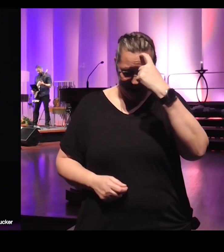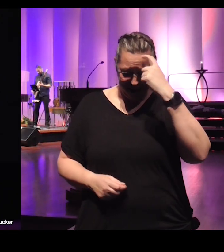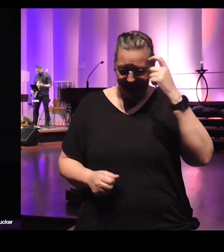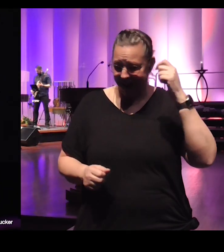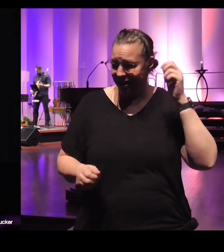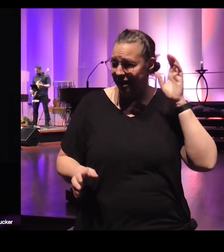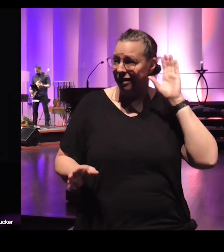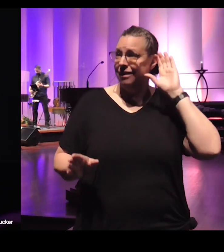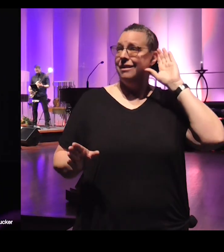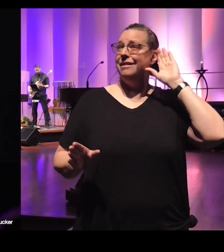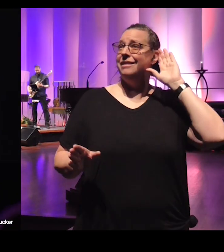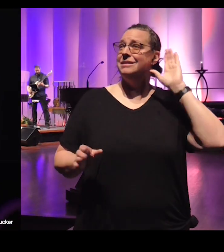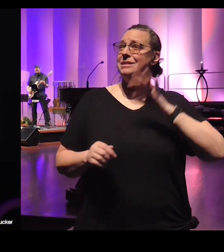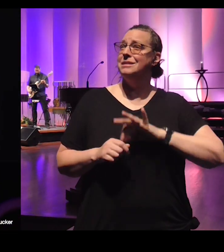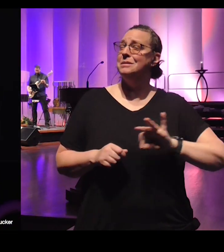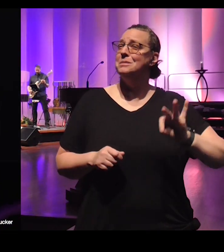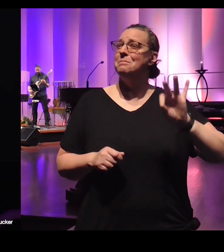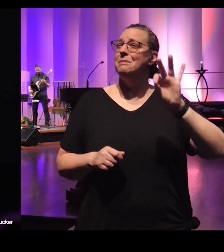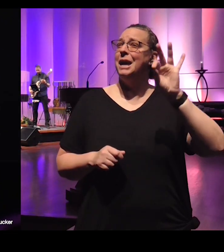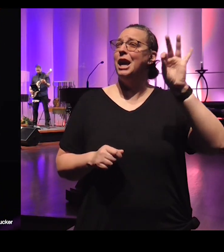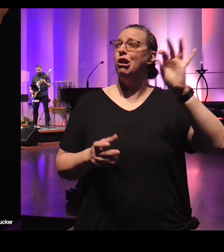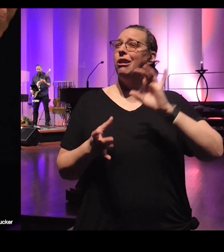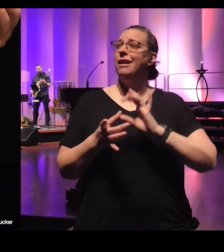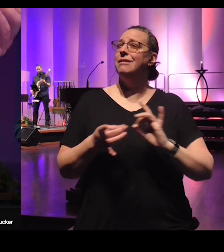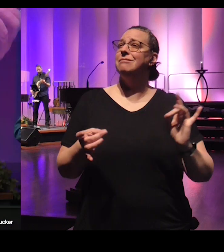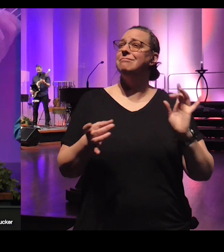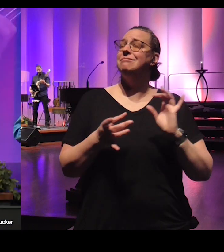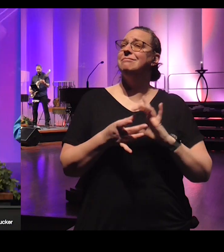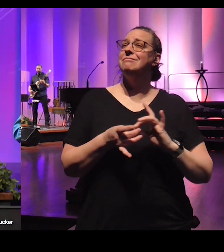hear Spirit gently say,